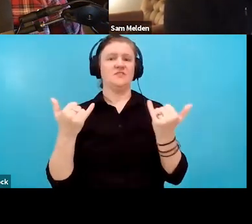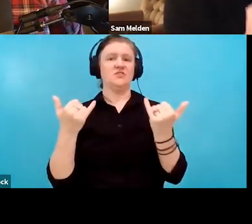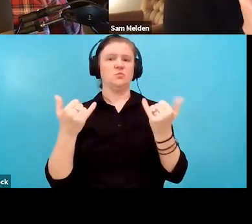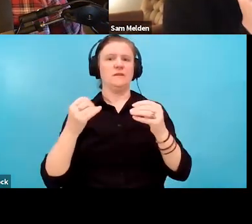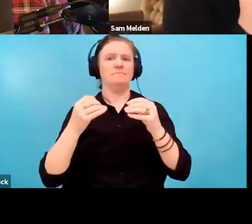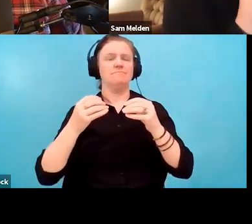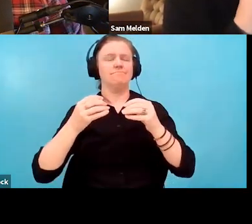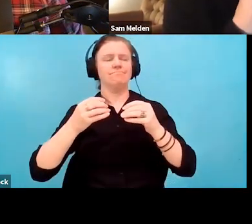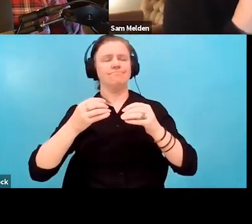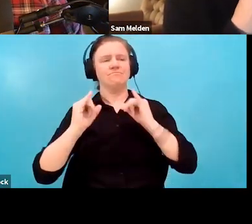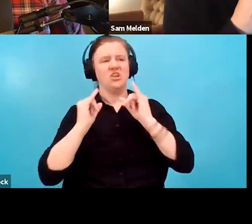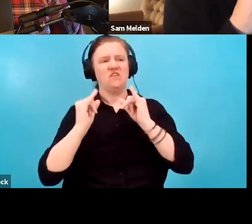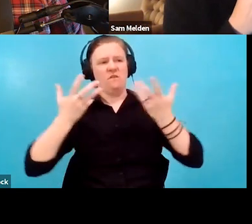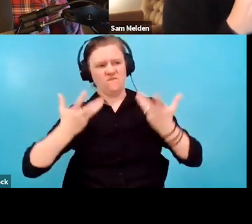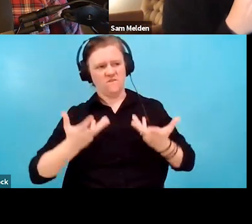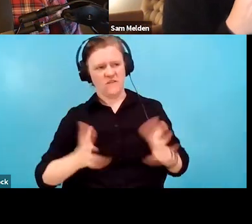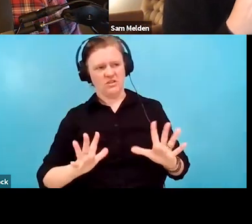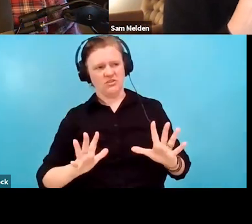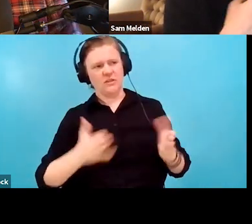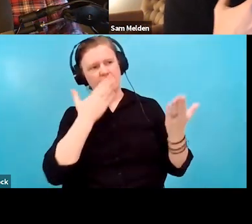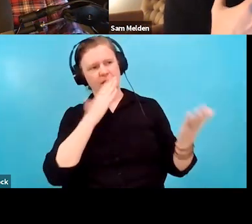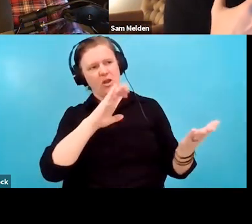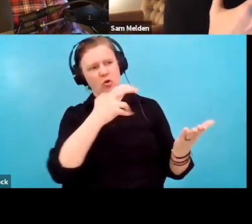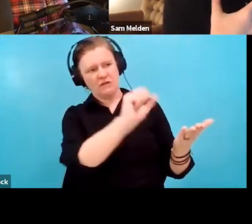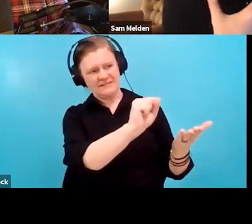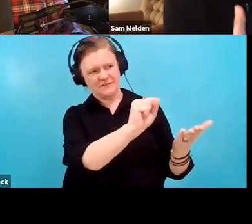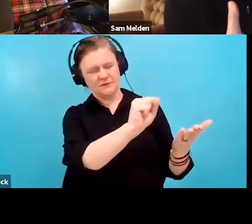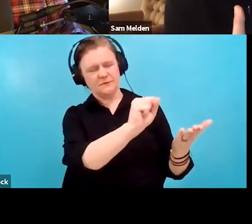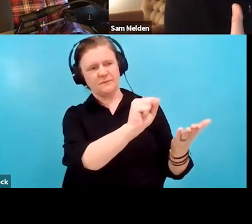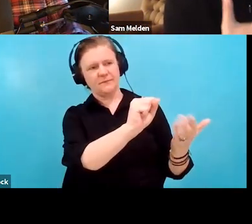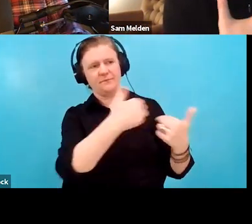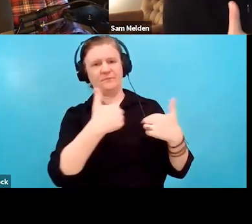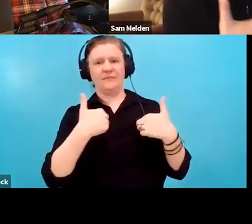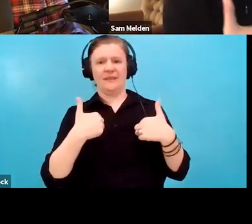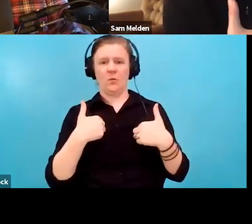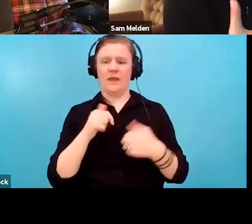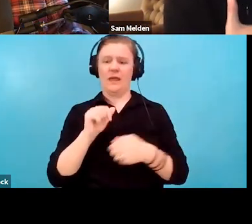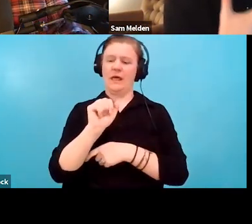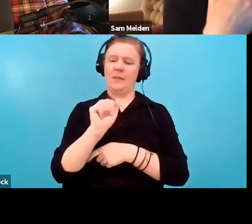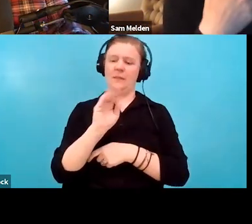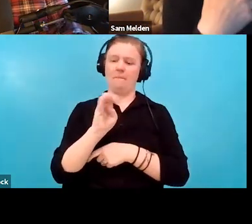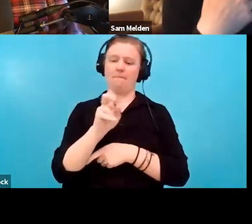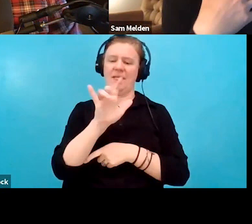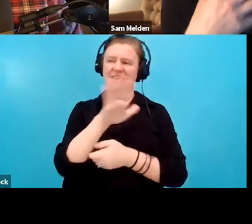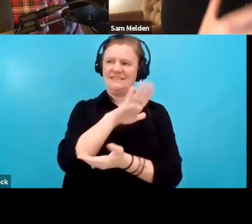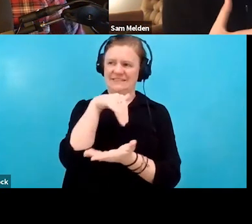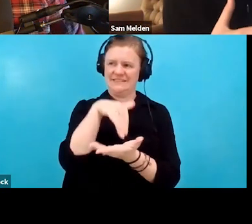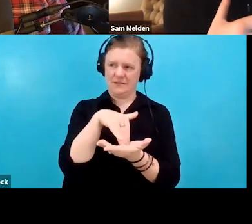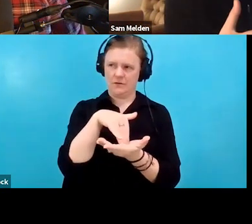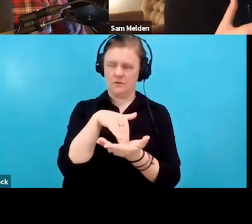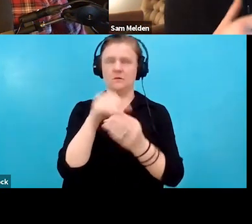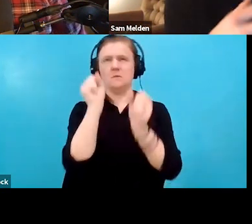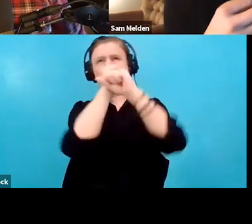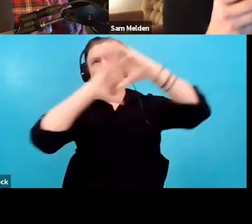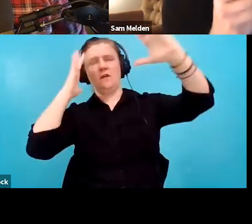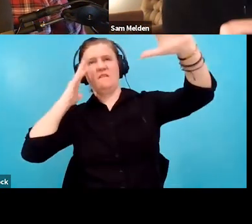thank Chris so much for being here, I just want to say that as the Ability Center, when we think about the future that we